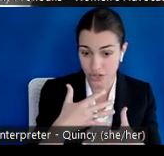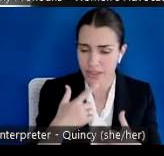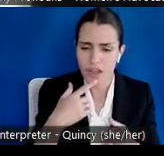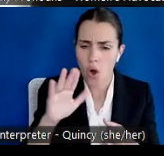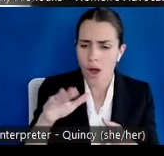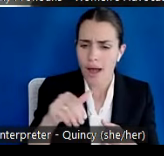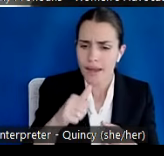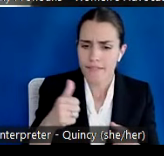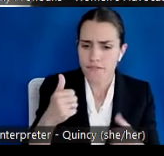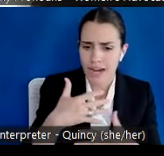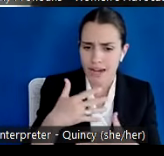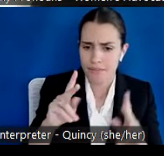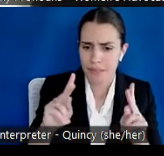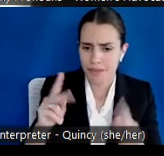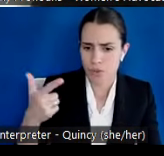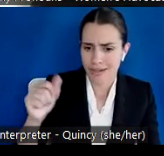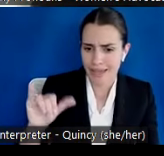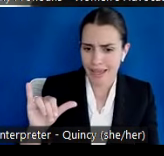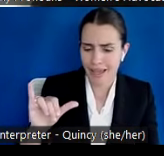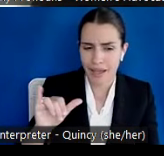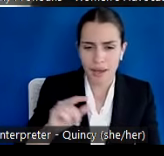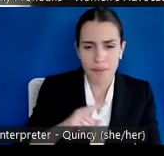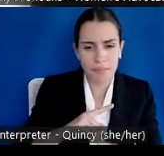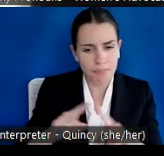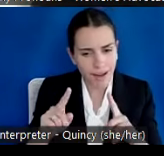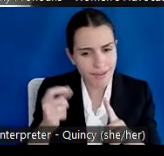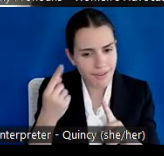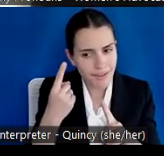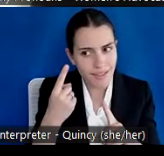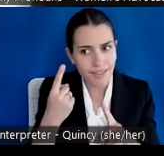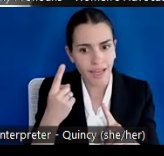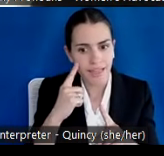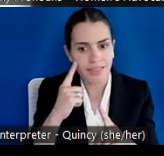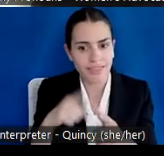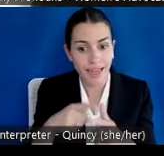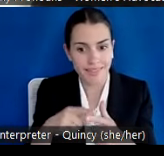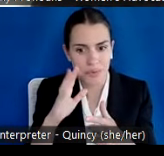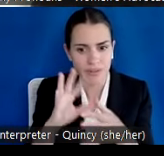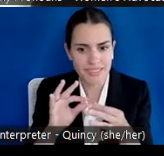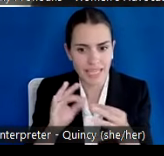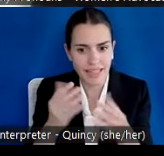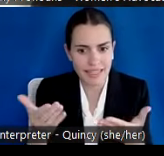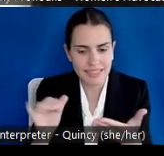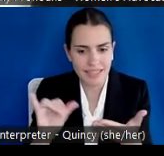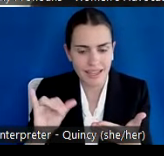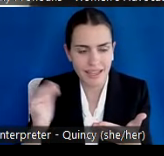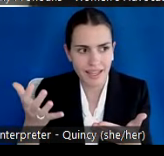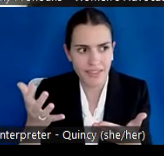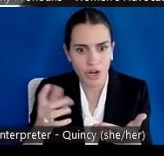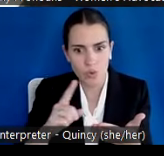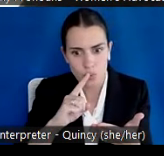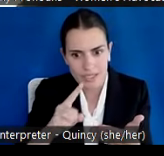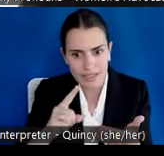who are gay. But they might make statements like that, but then they'll say things that are really hurtful